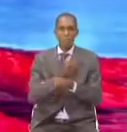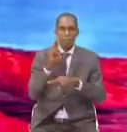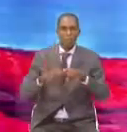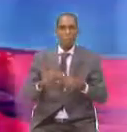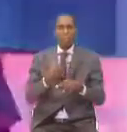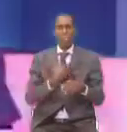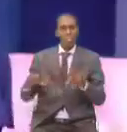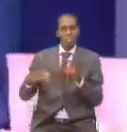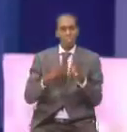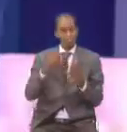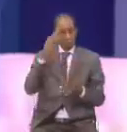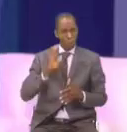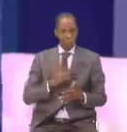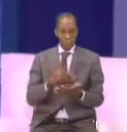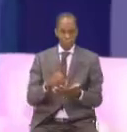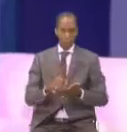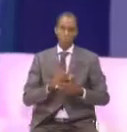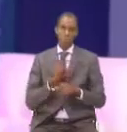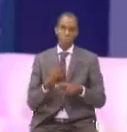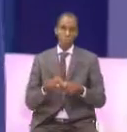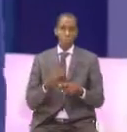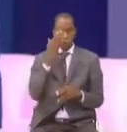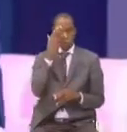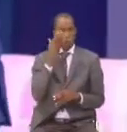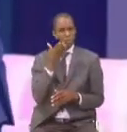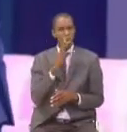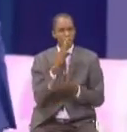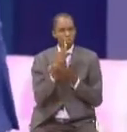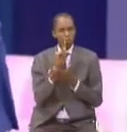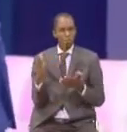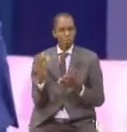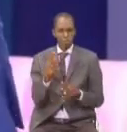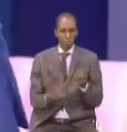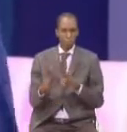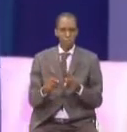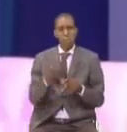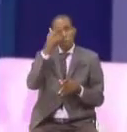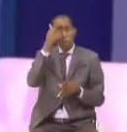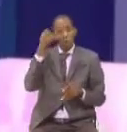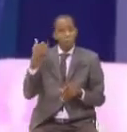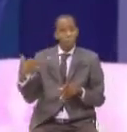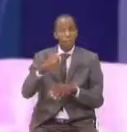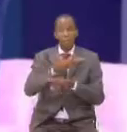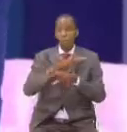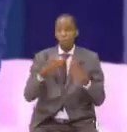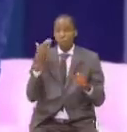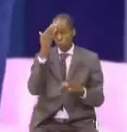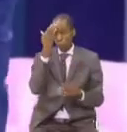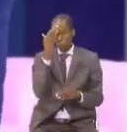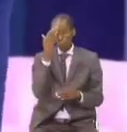our own nation. You know, there are people that think because they don't know, they don't understand. And we